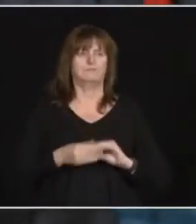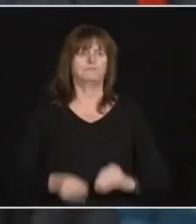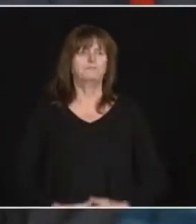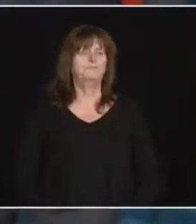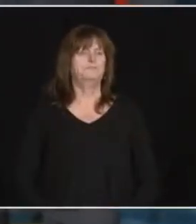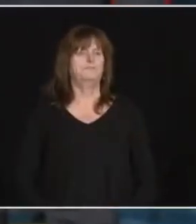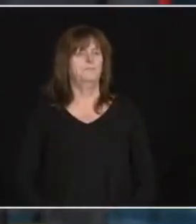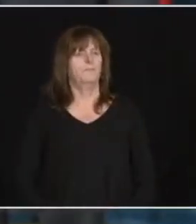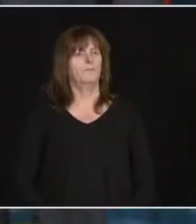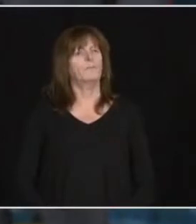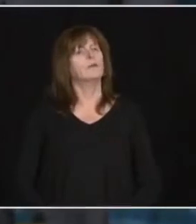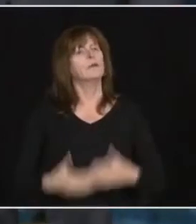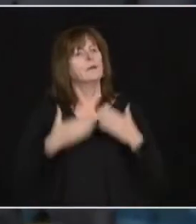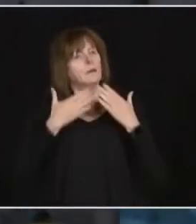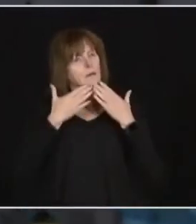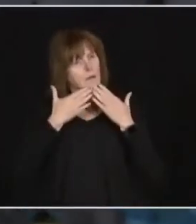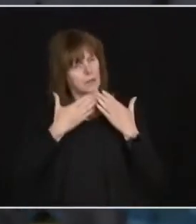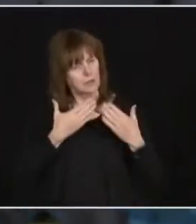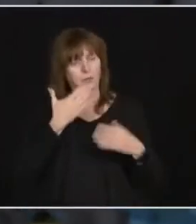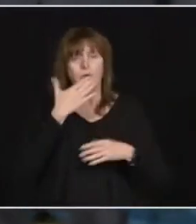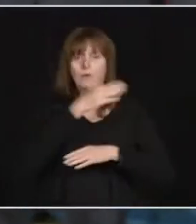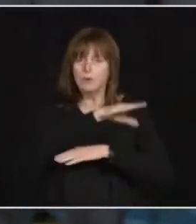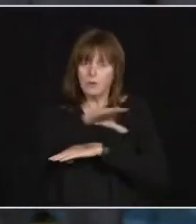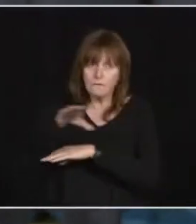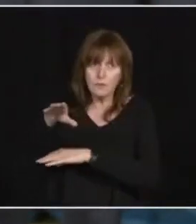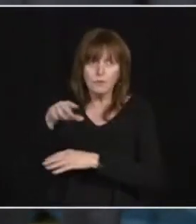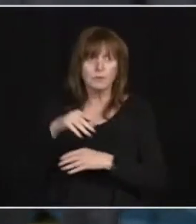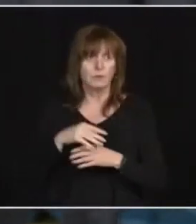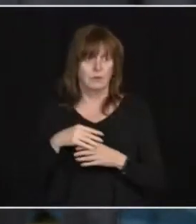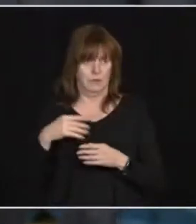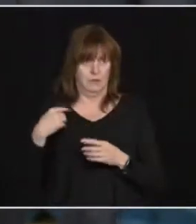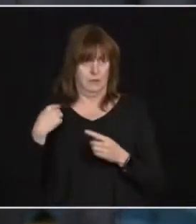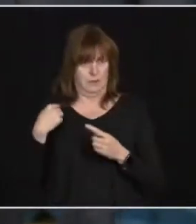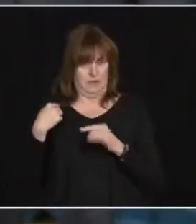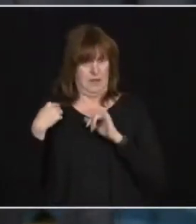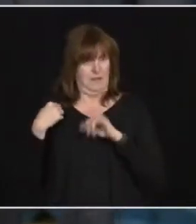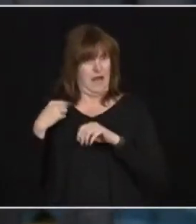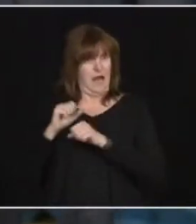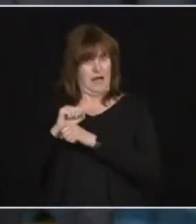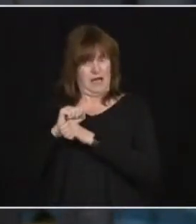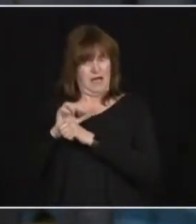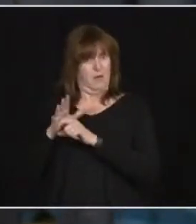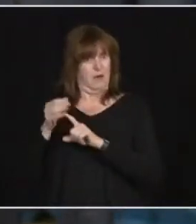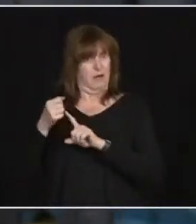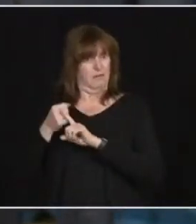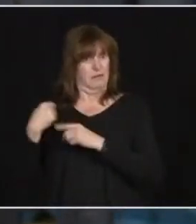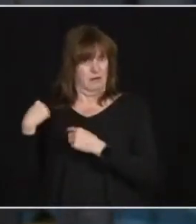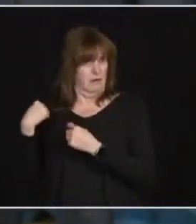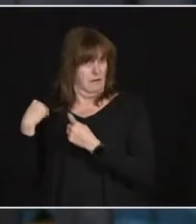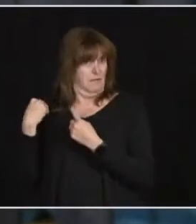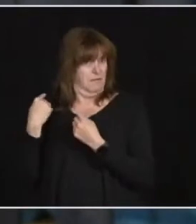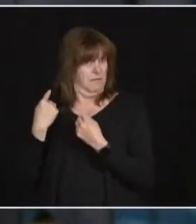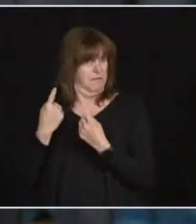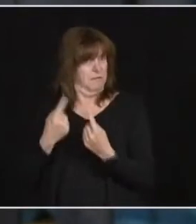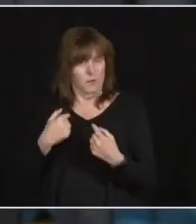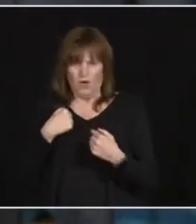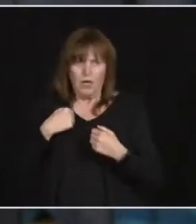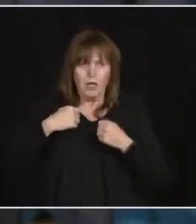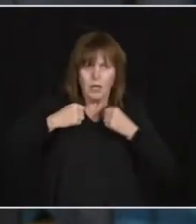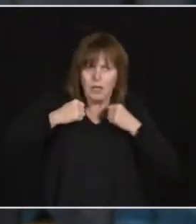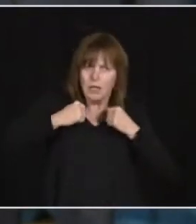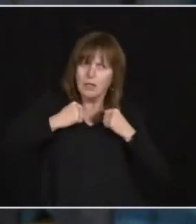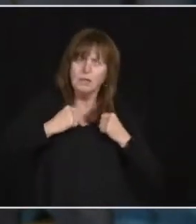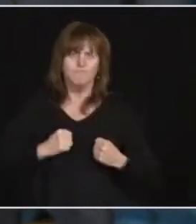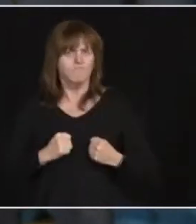Thank you, Premier, and good afternoon. From the beginning of the outbreak of COVID-19, we've been firm that the health and well-being of our